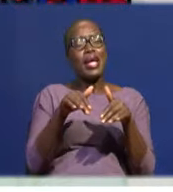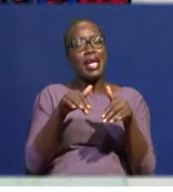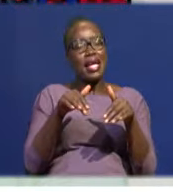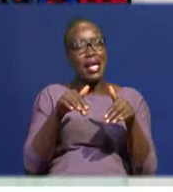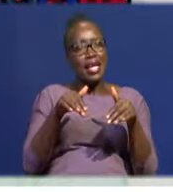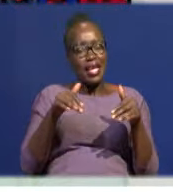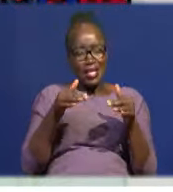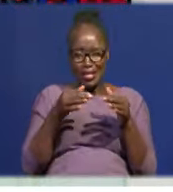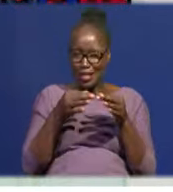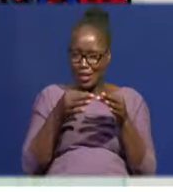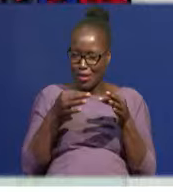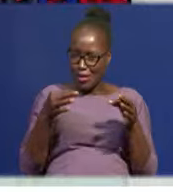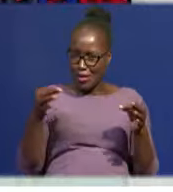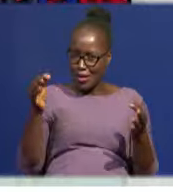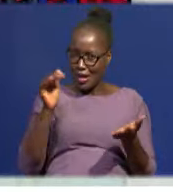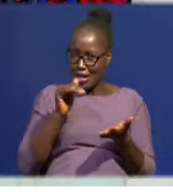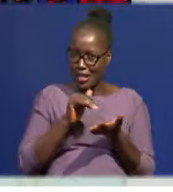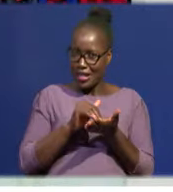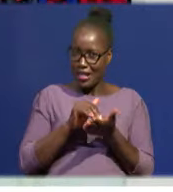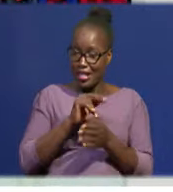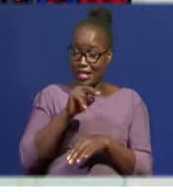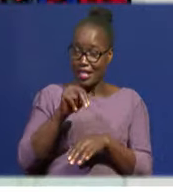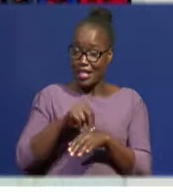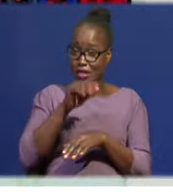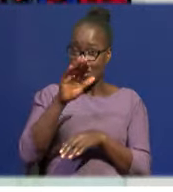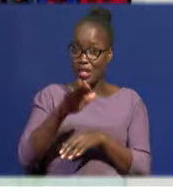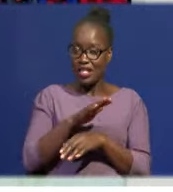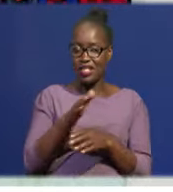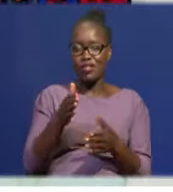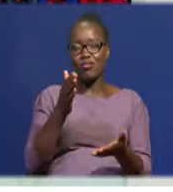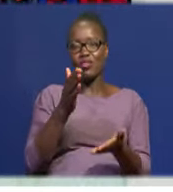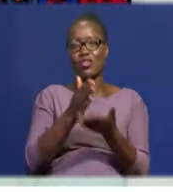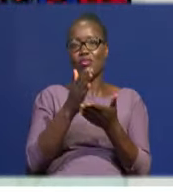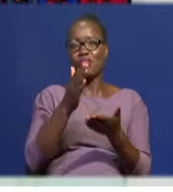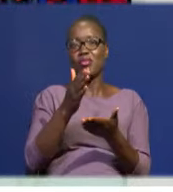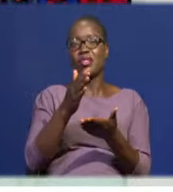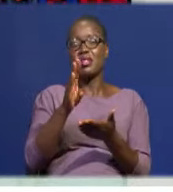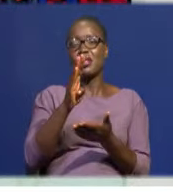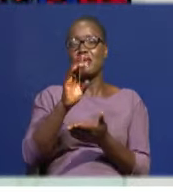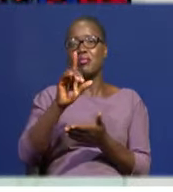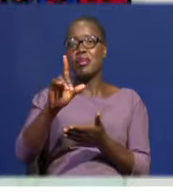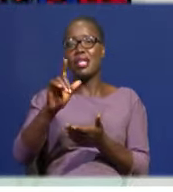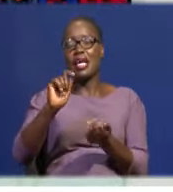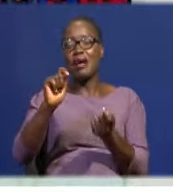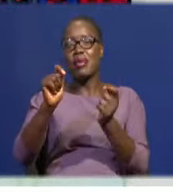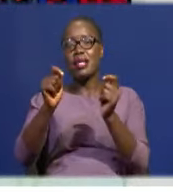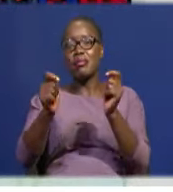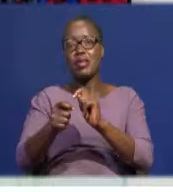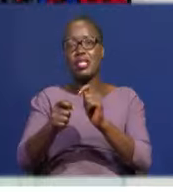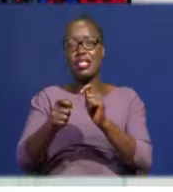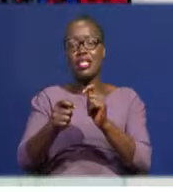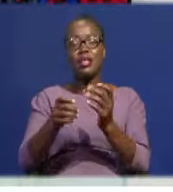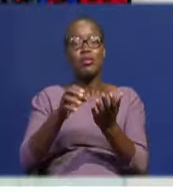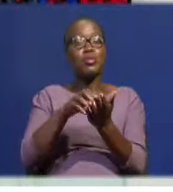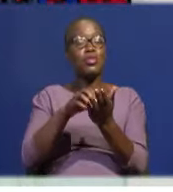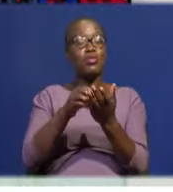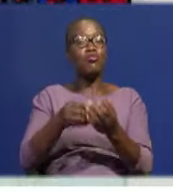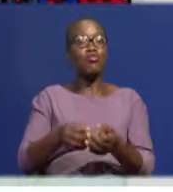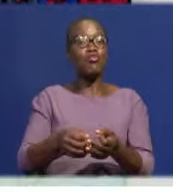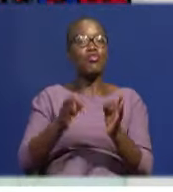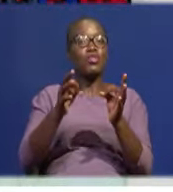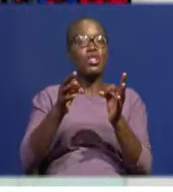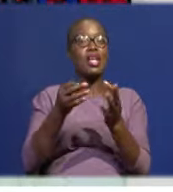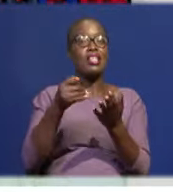as National Assembly shelved the National Government Administrative Amendment Bill that sought to legalize the positions